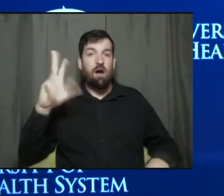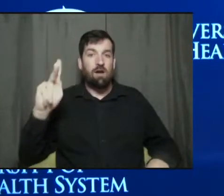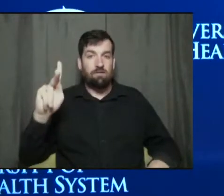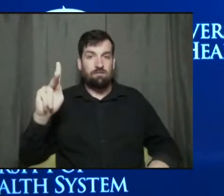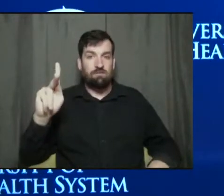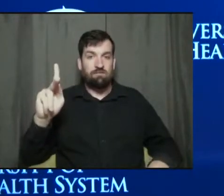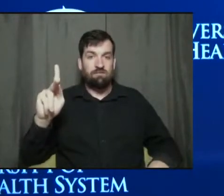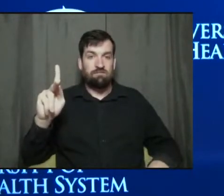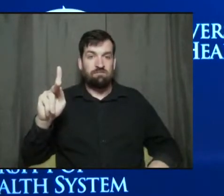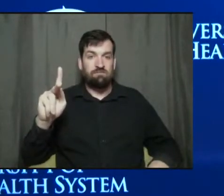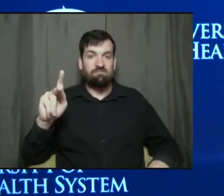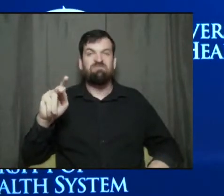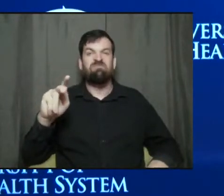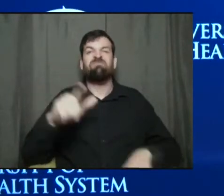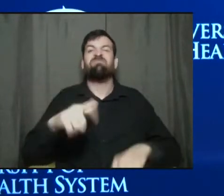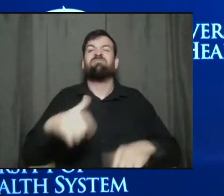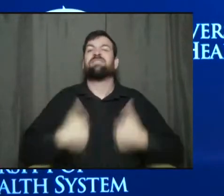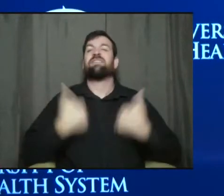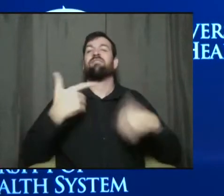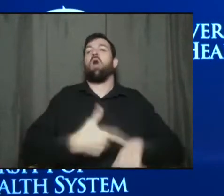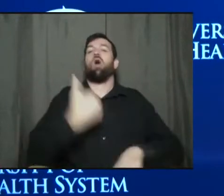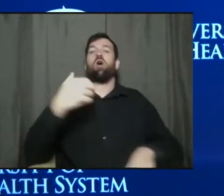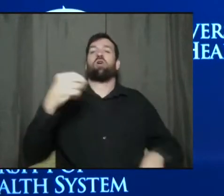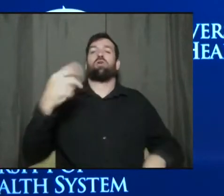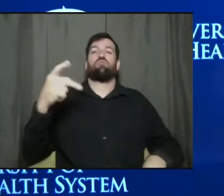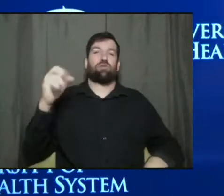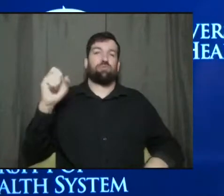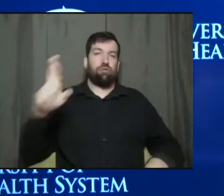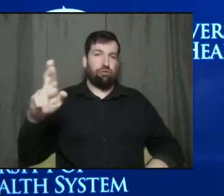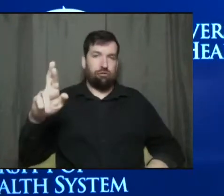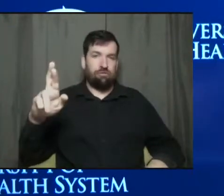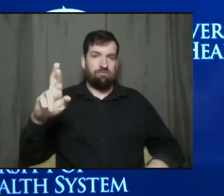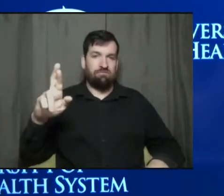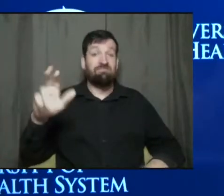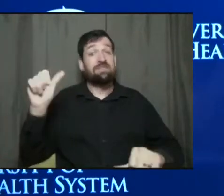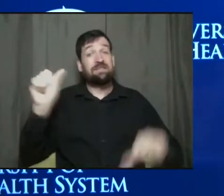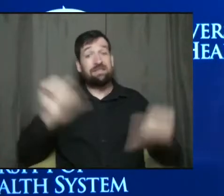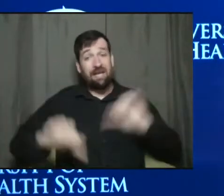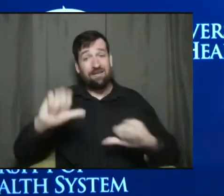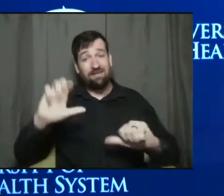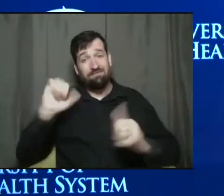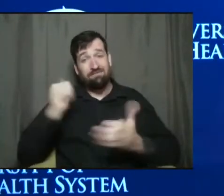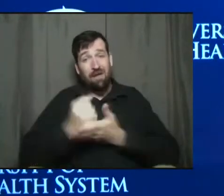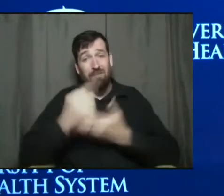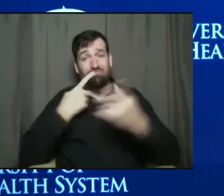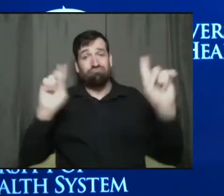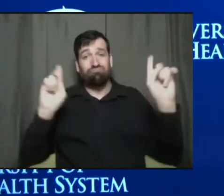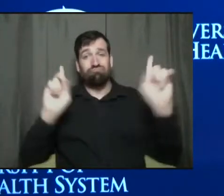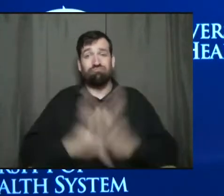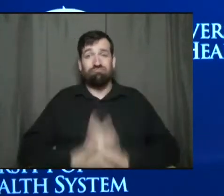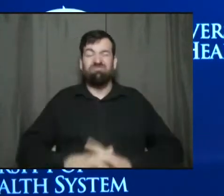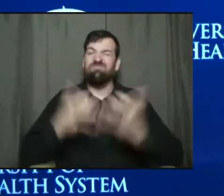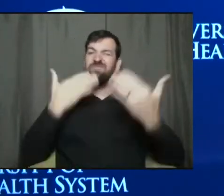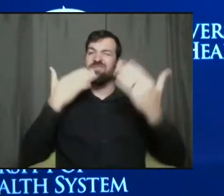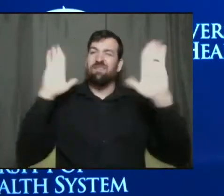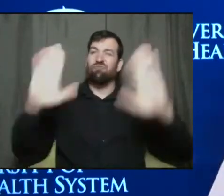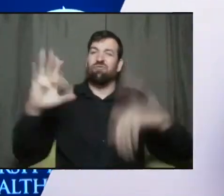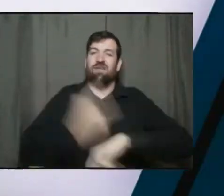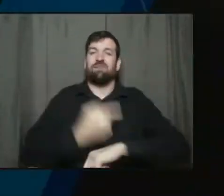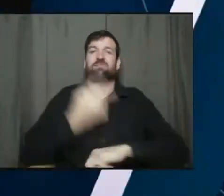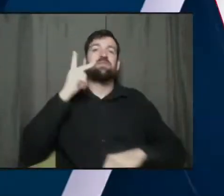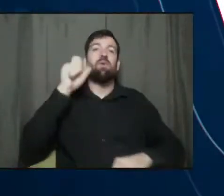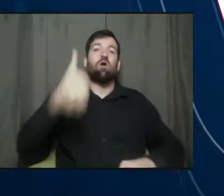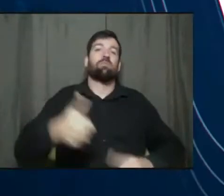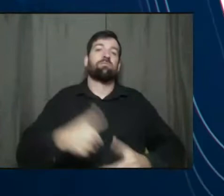live long and prosper. Science can help us get there. Have a great day. We'll see you tomorrow. Coming